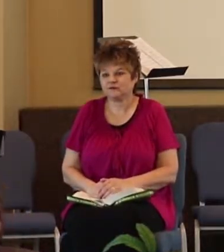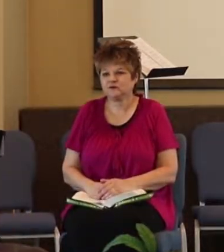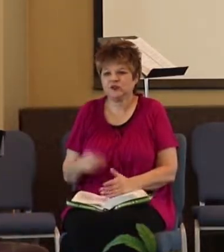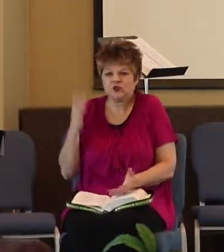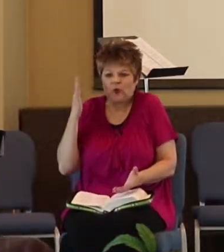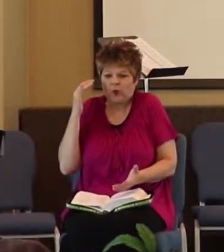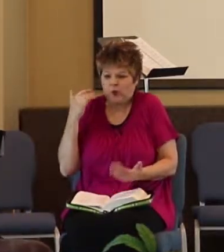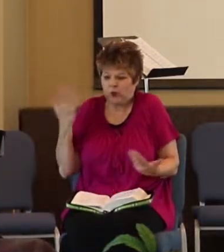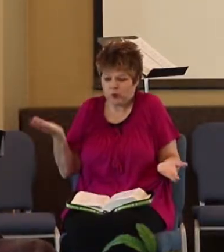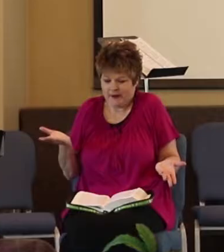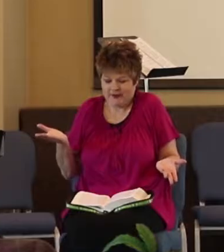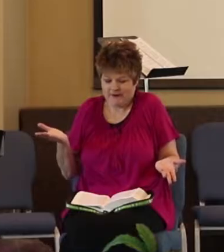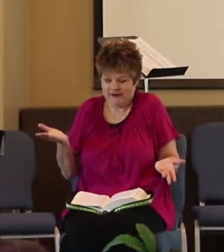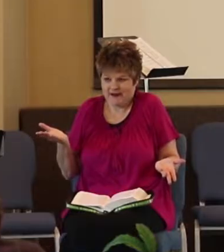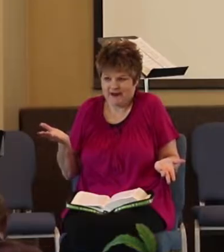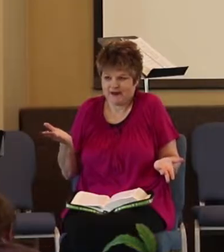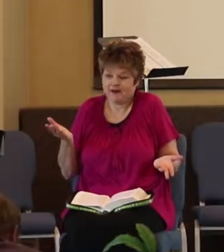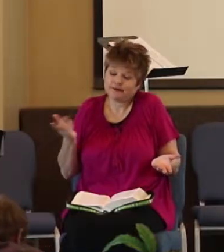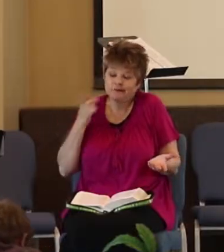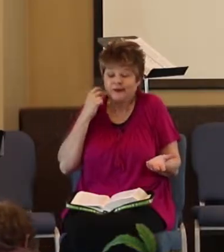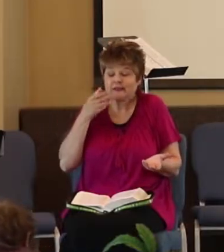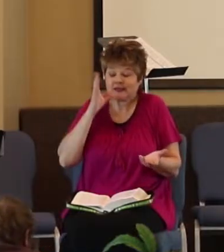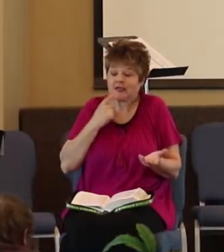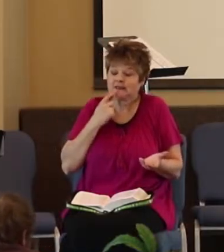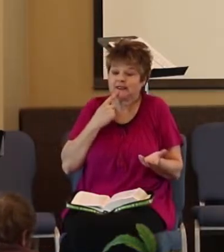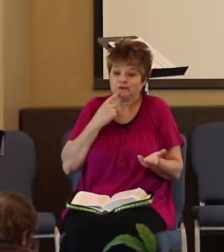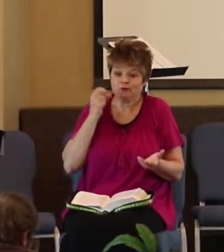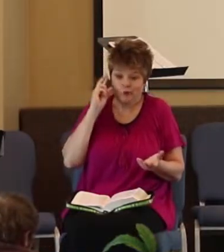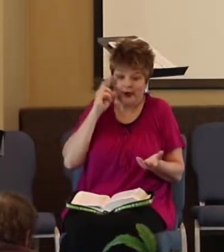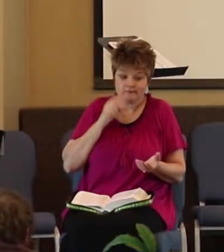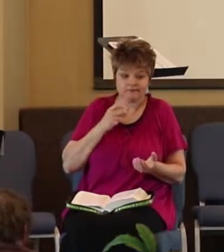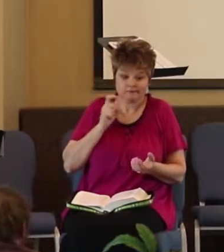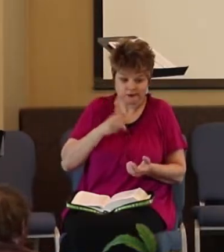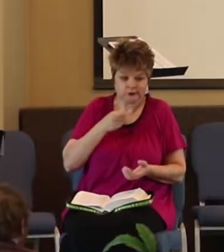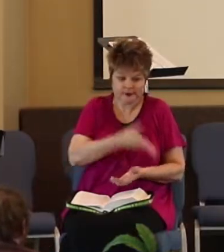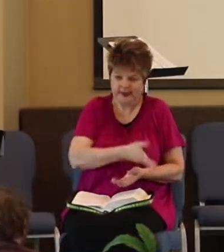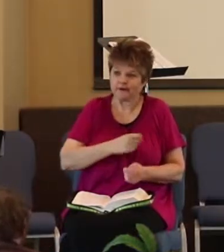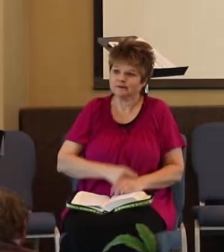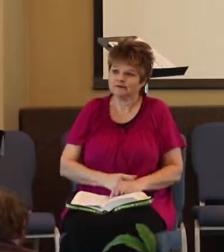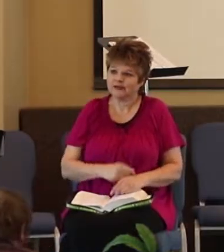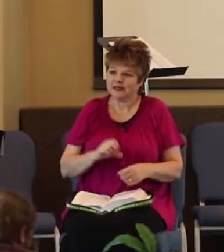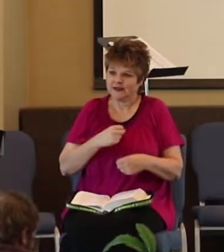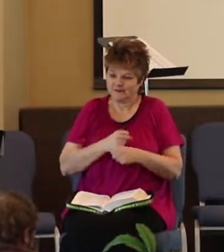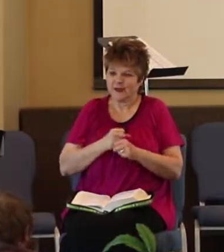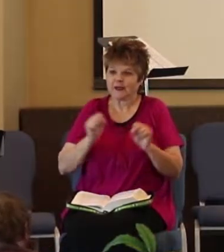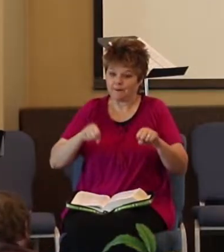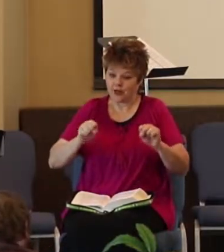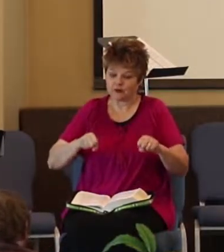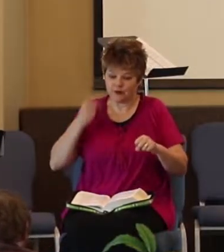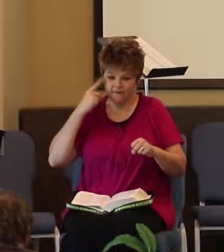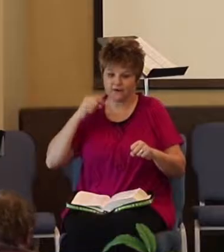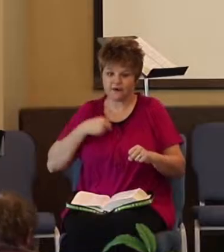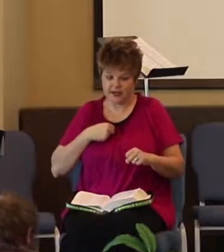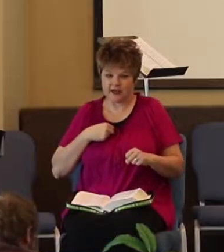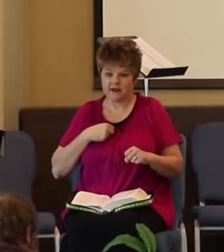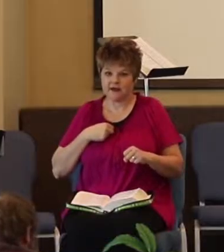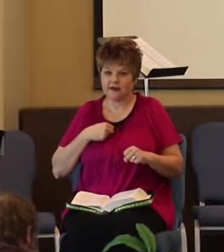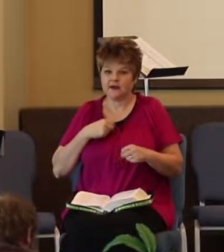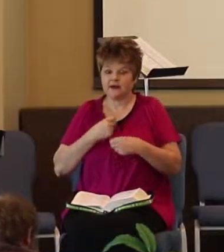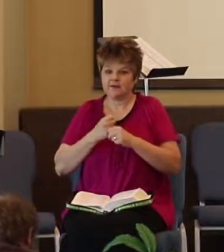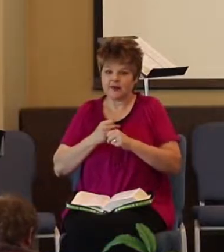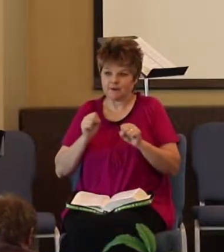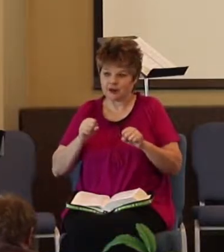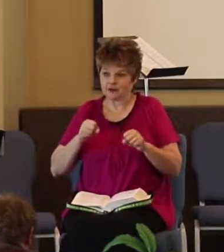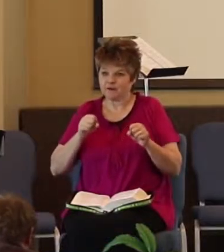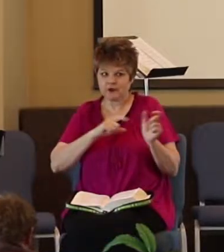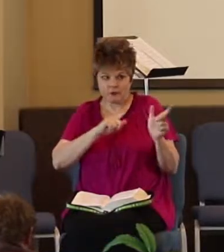why am I here? I'm here because God said, Ray, you're to be here. He made it possible for me to be here. He made it possible for us to be here.